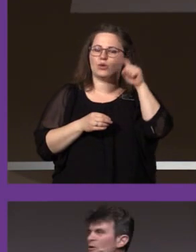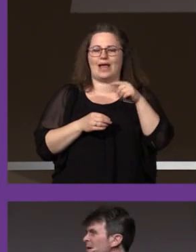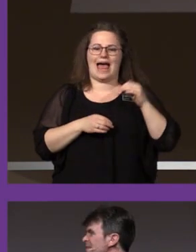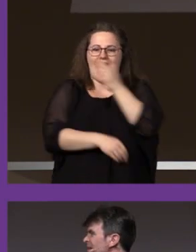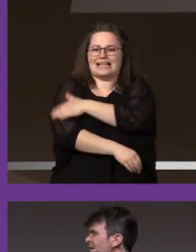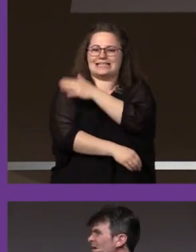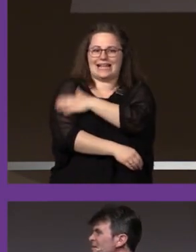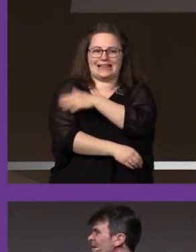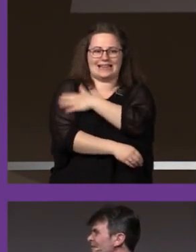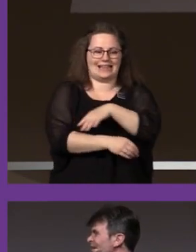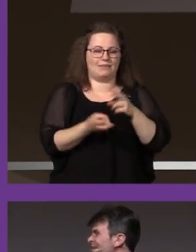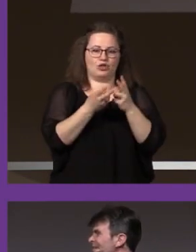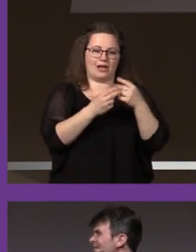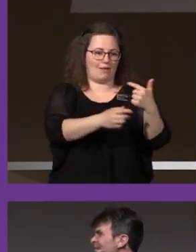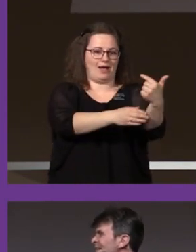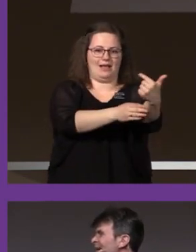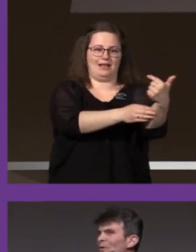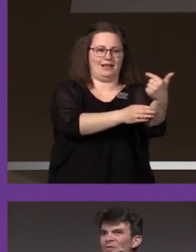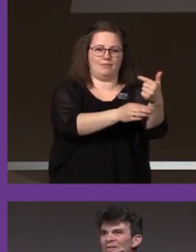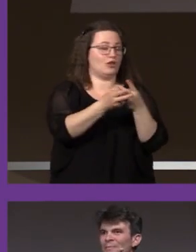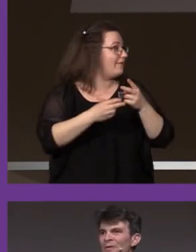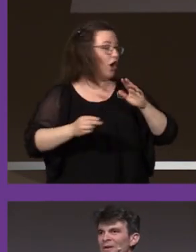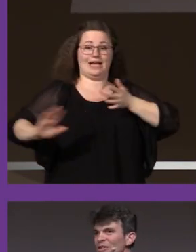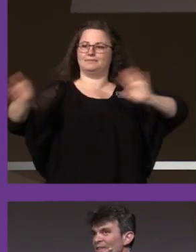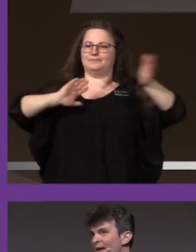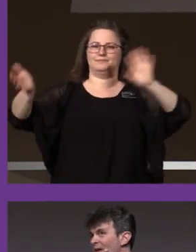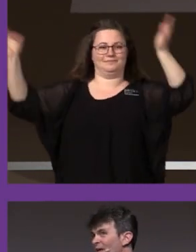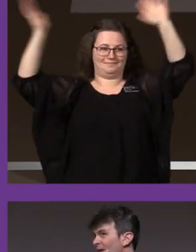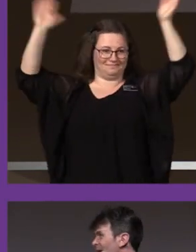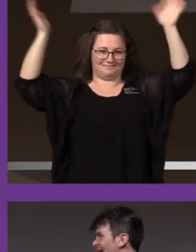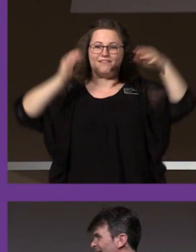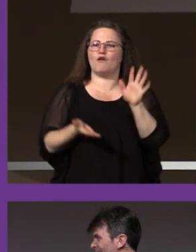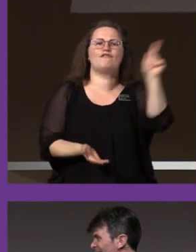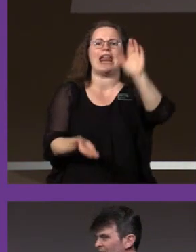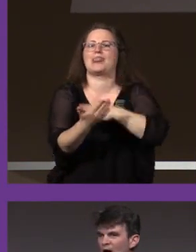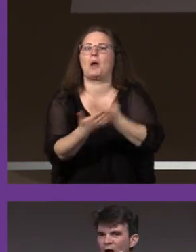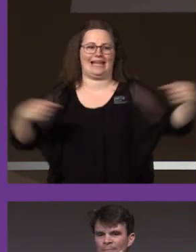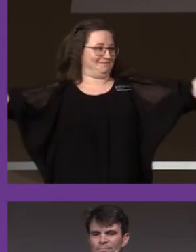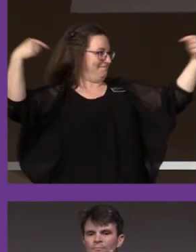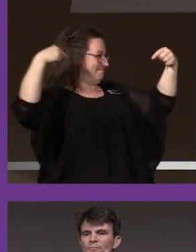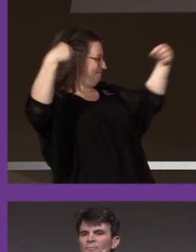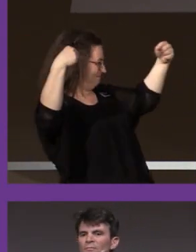access, where's the lady? Sign language, for example. Is she there? Yes.